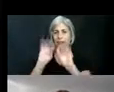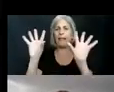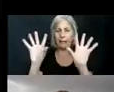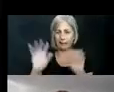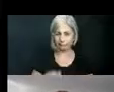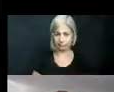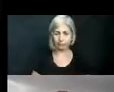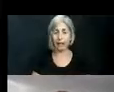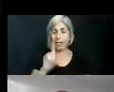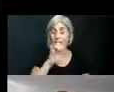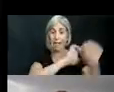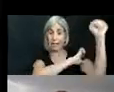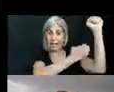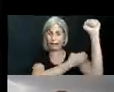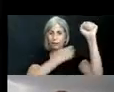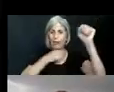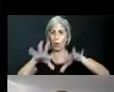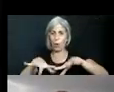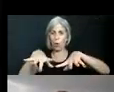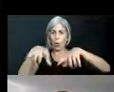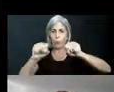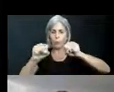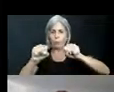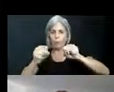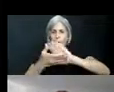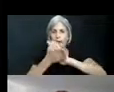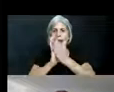That energy is then absorbed by the earth and warms it.